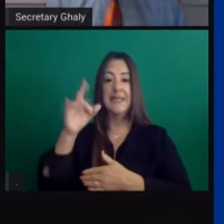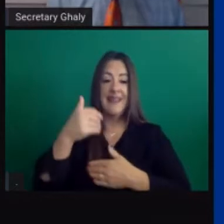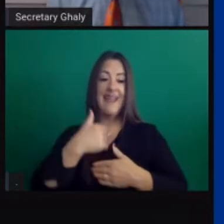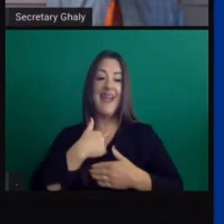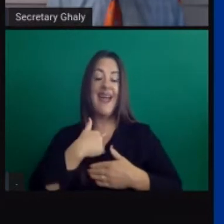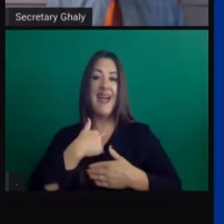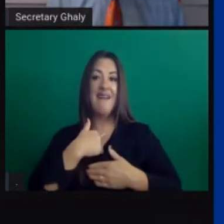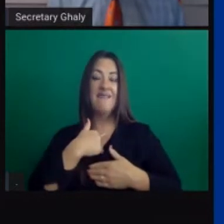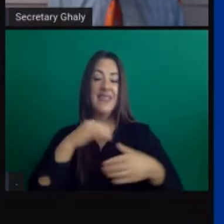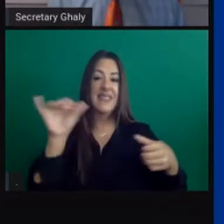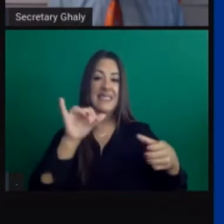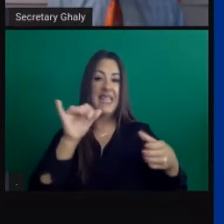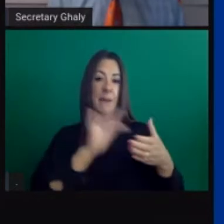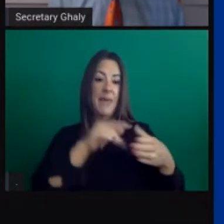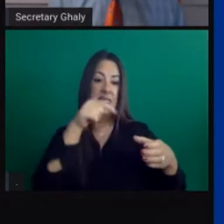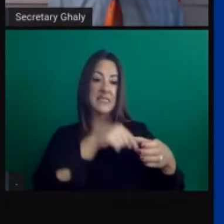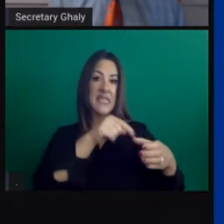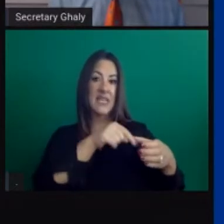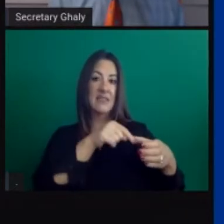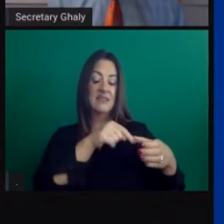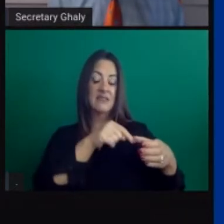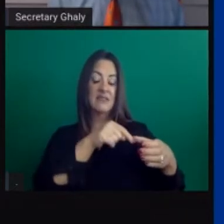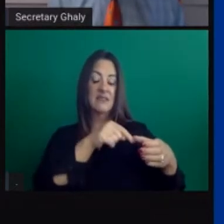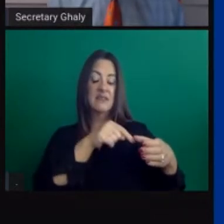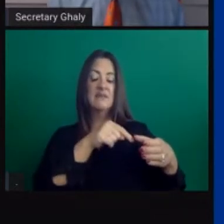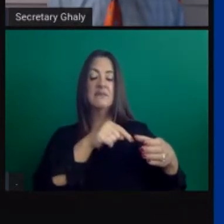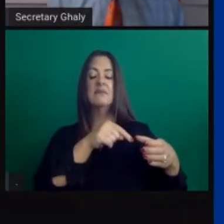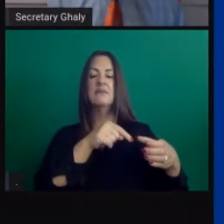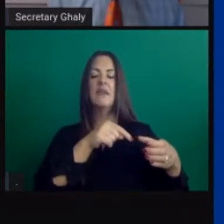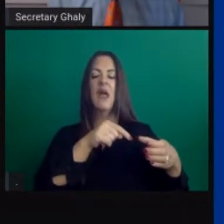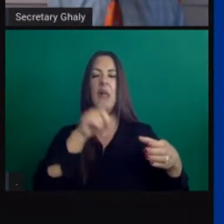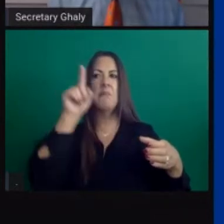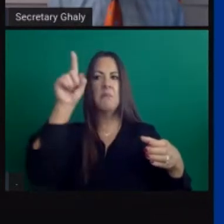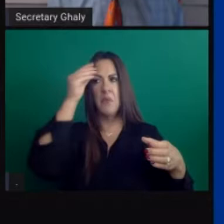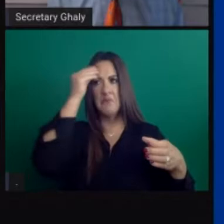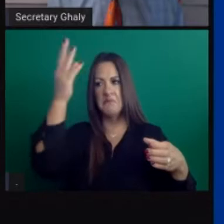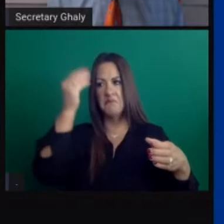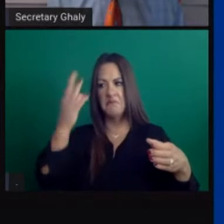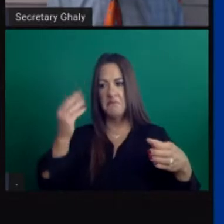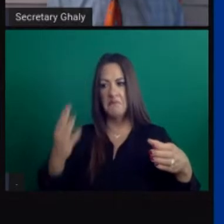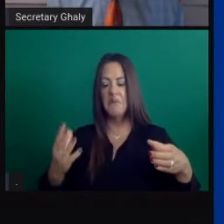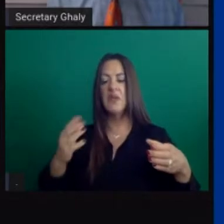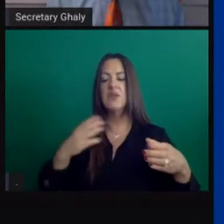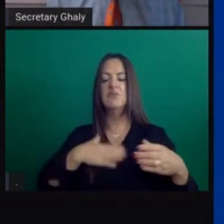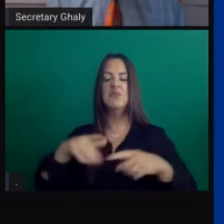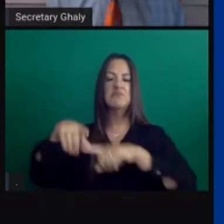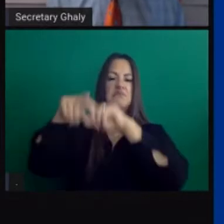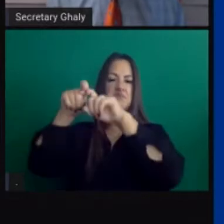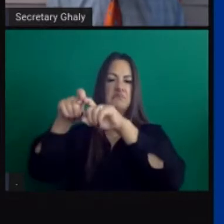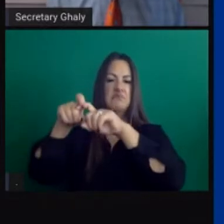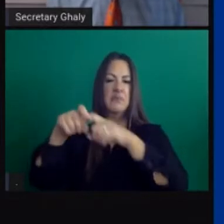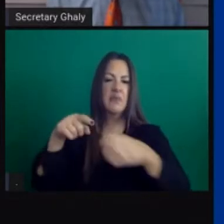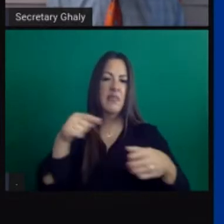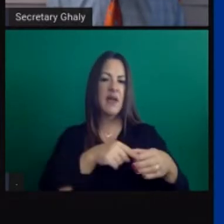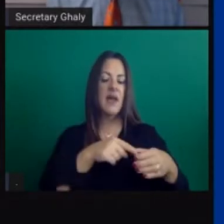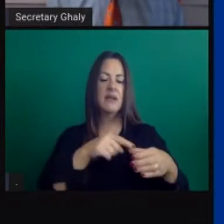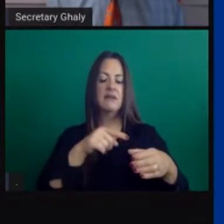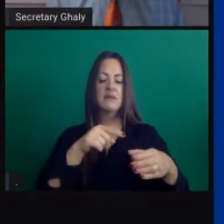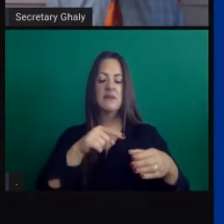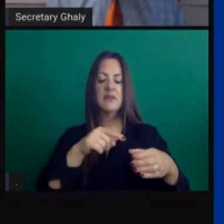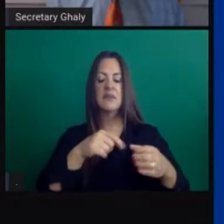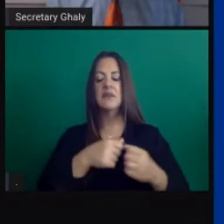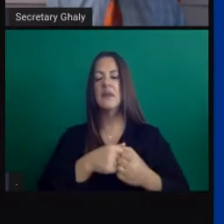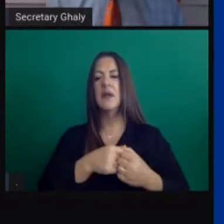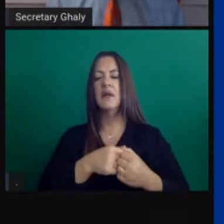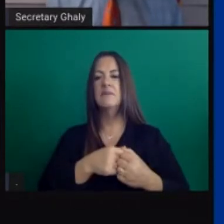allocated this lot of Moderna vaccine, postponed some vaccination clinics. And we know that that